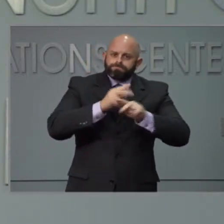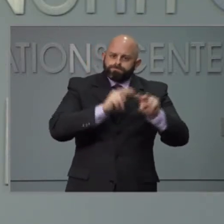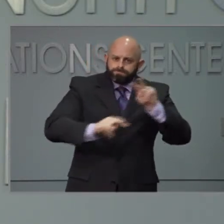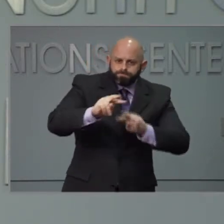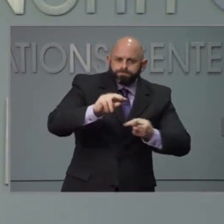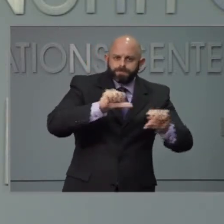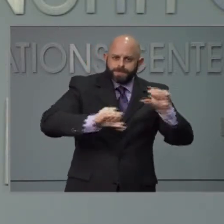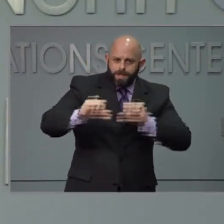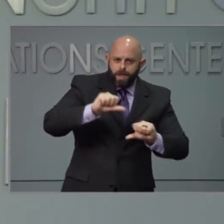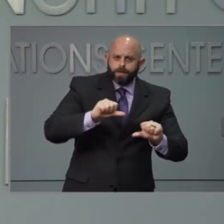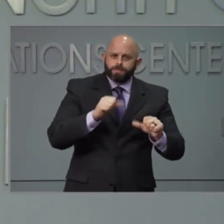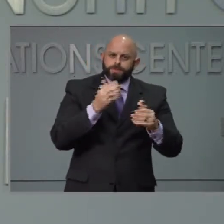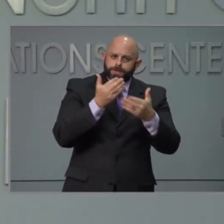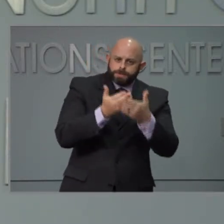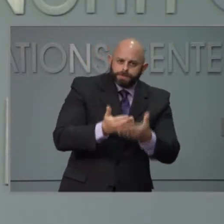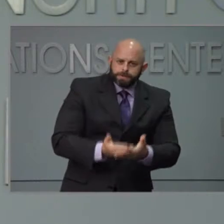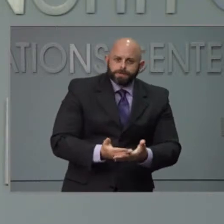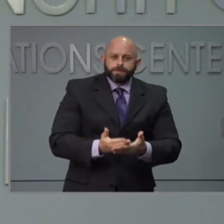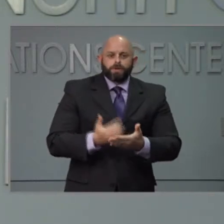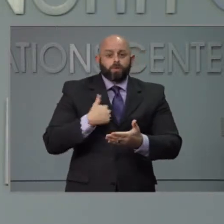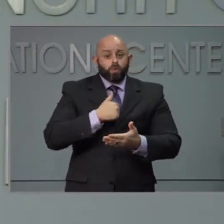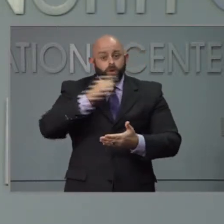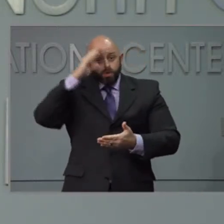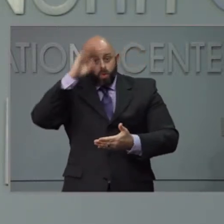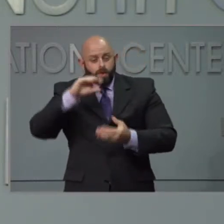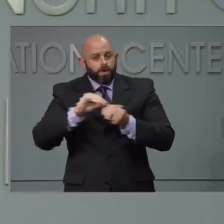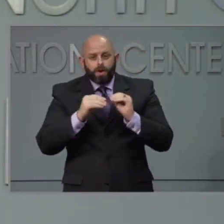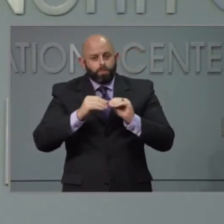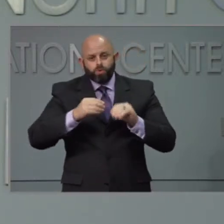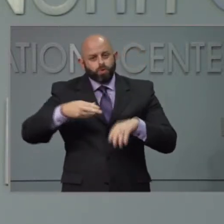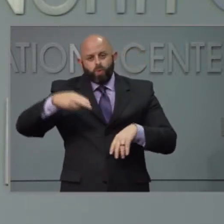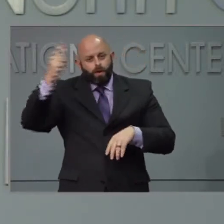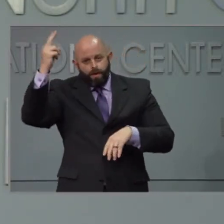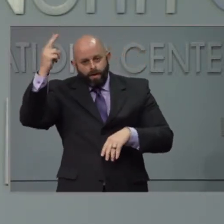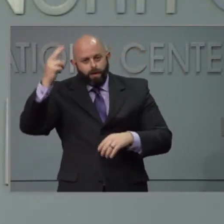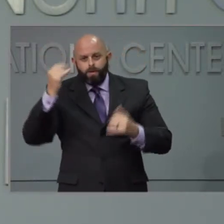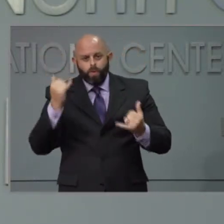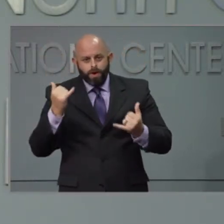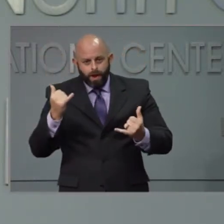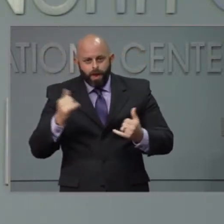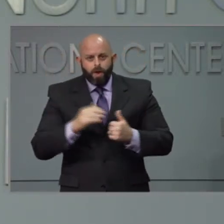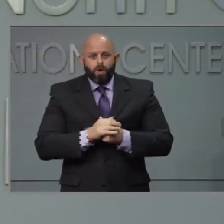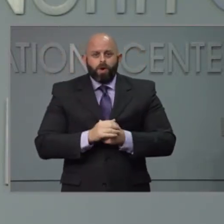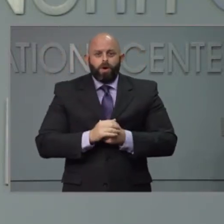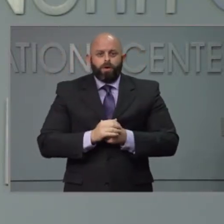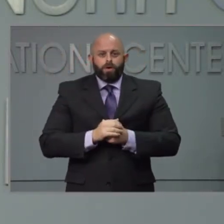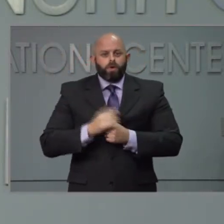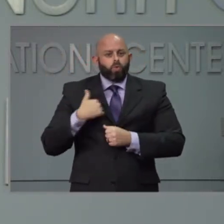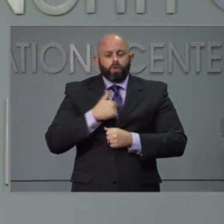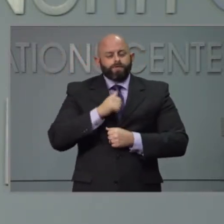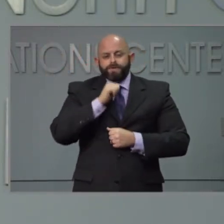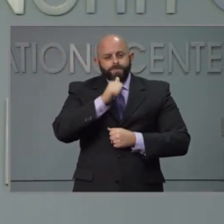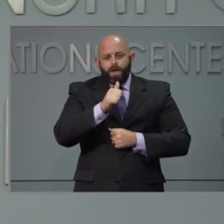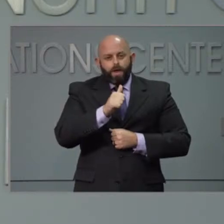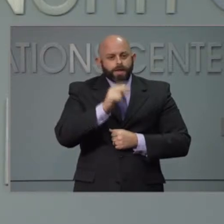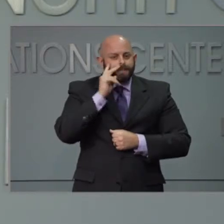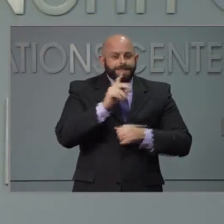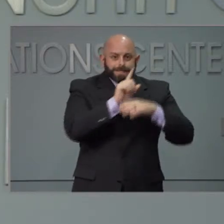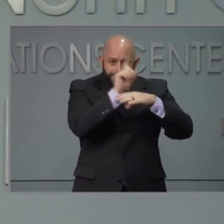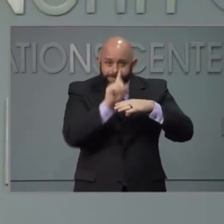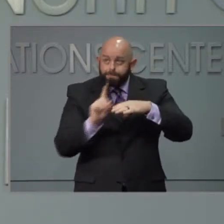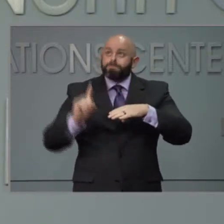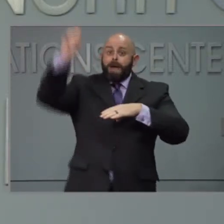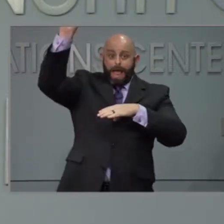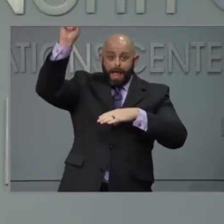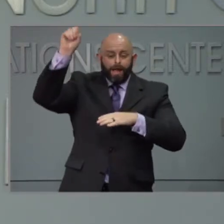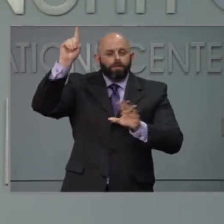are not where we want them to be. We aren't in the middle of a spike, and we haven't seen one yet in this